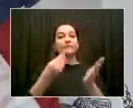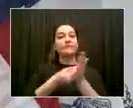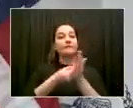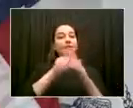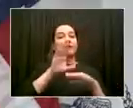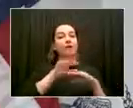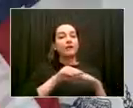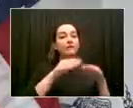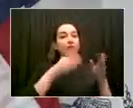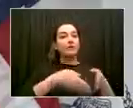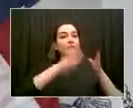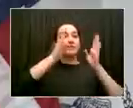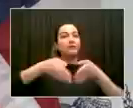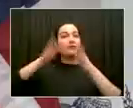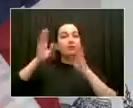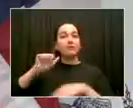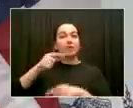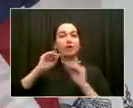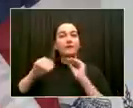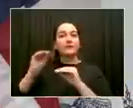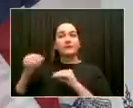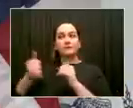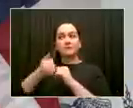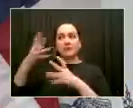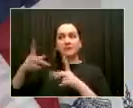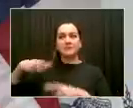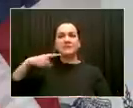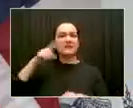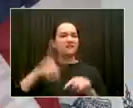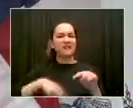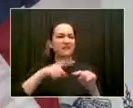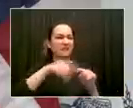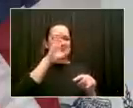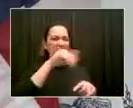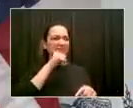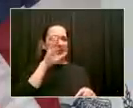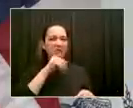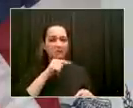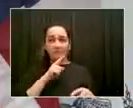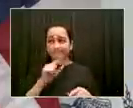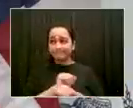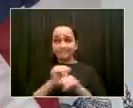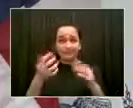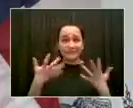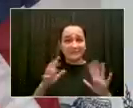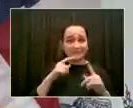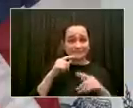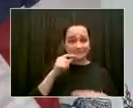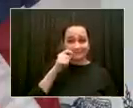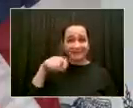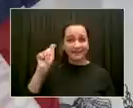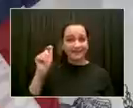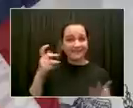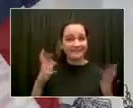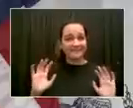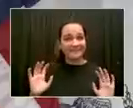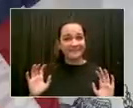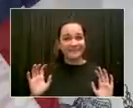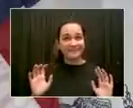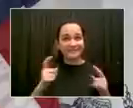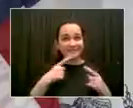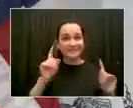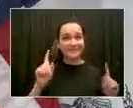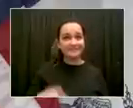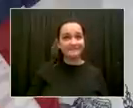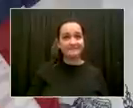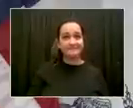said, wow, you guys are going to be able to bring down crime while reducing incarceration, while reducing the number of arrests, while implementing